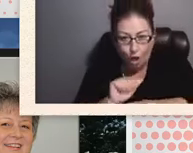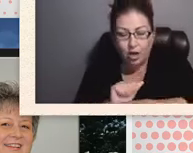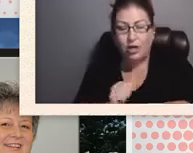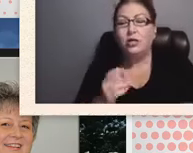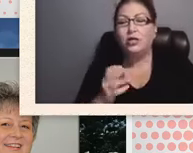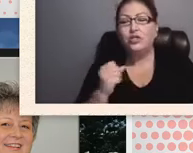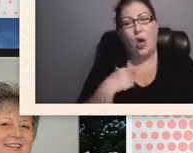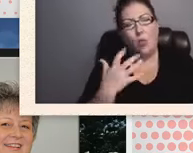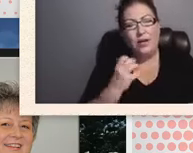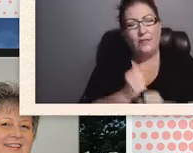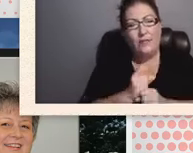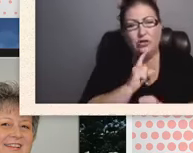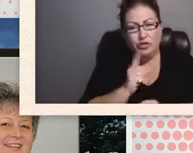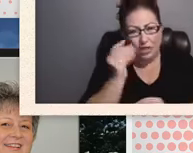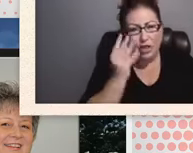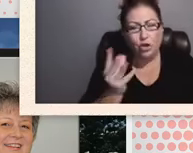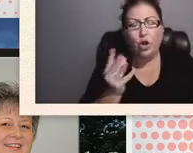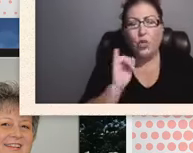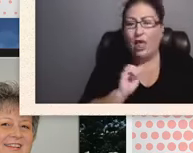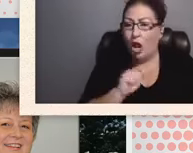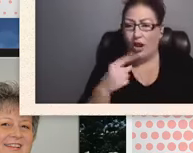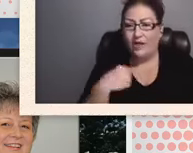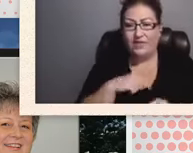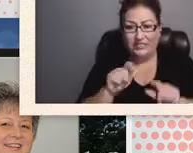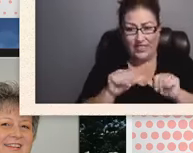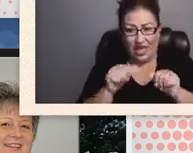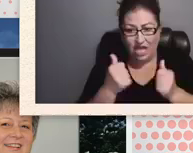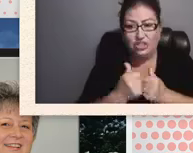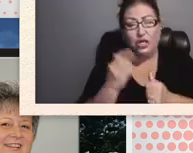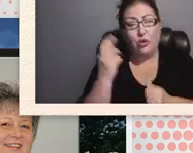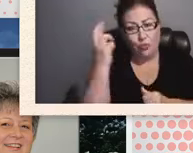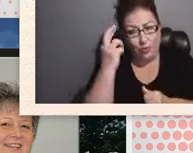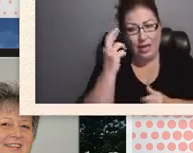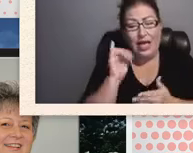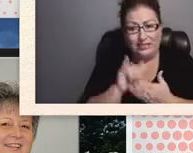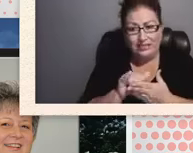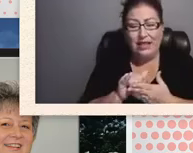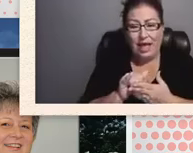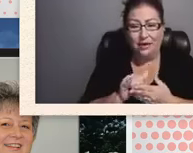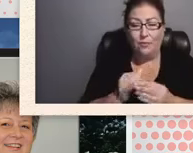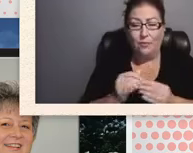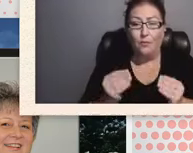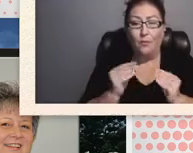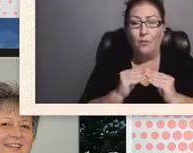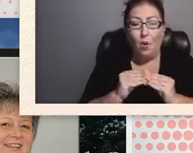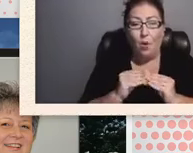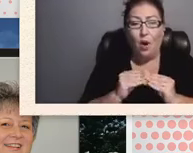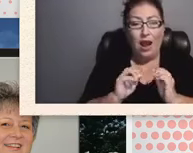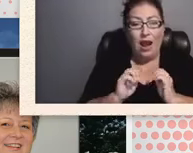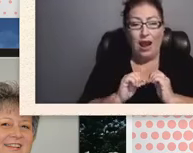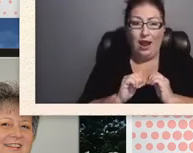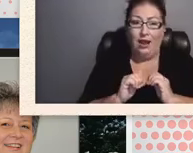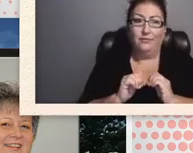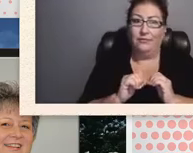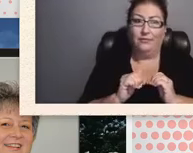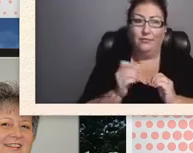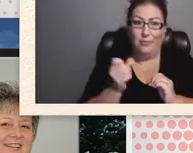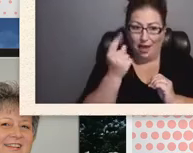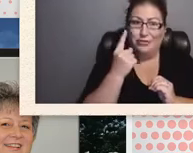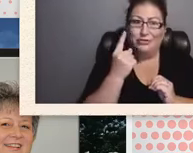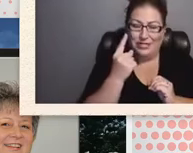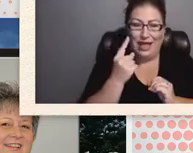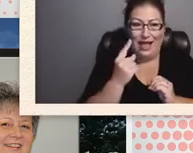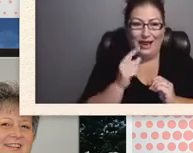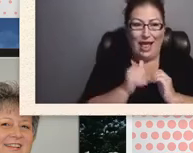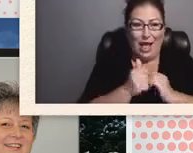that all of us at the agency realize beyond how you're dealing with the pandemic on a personal